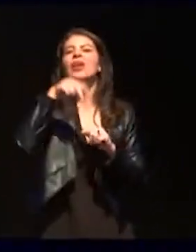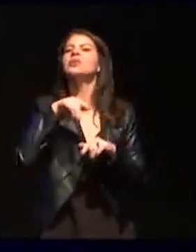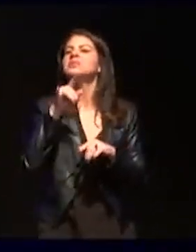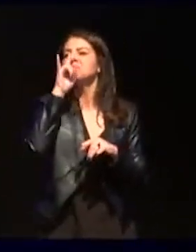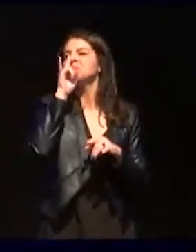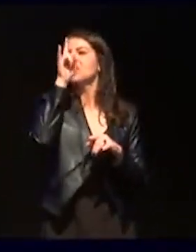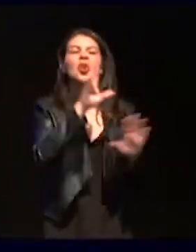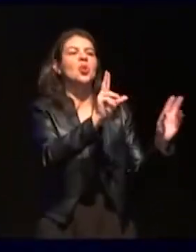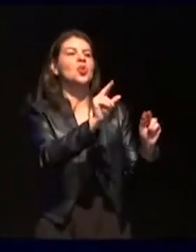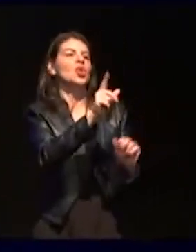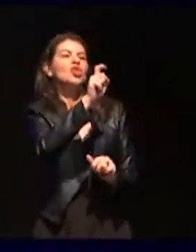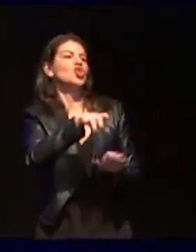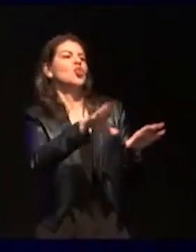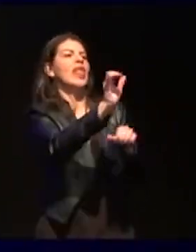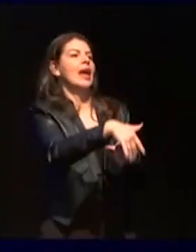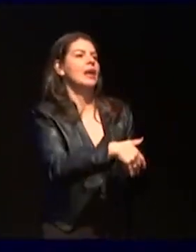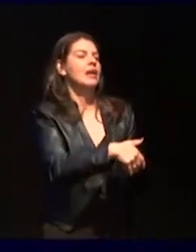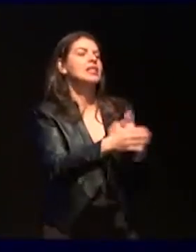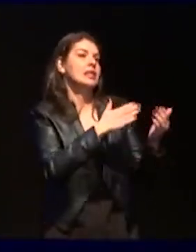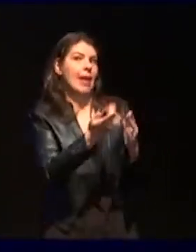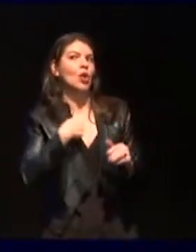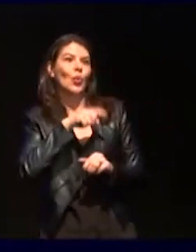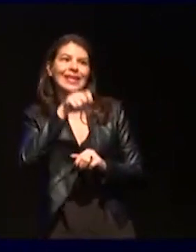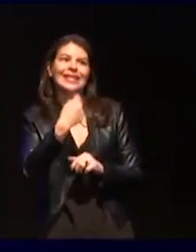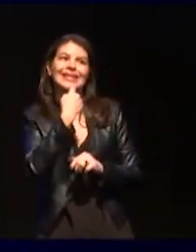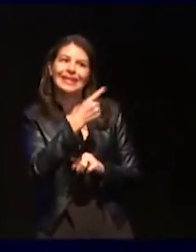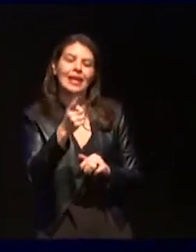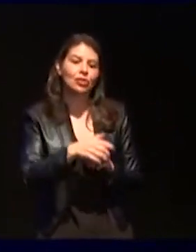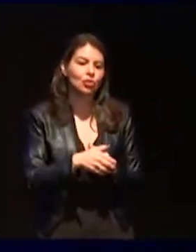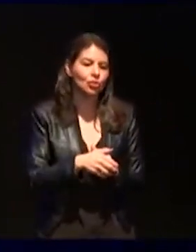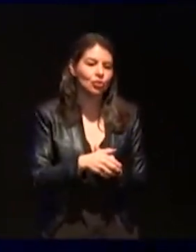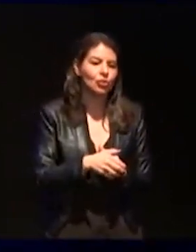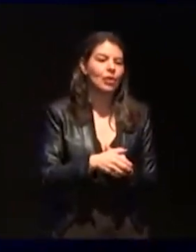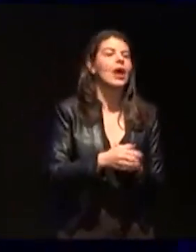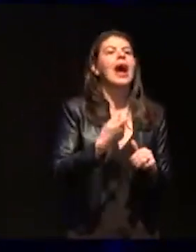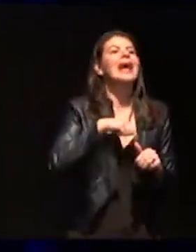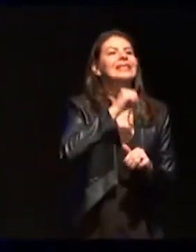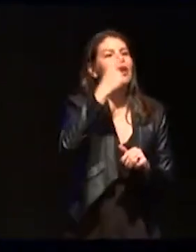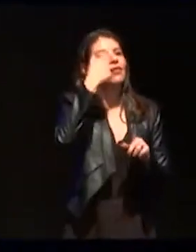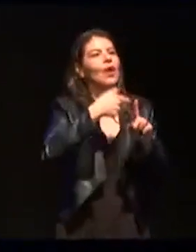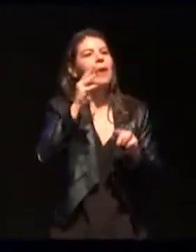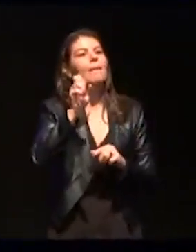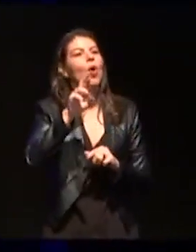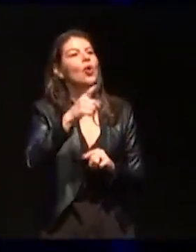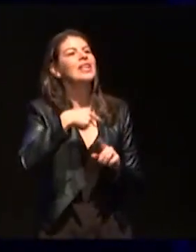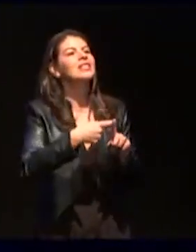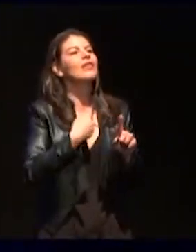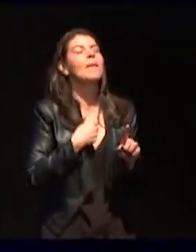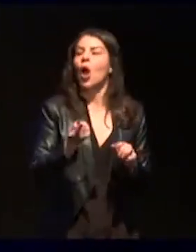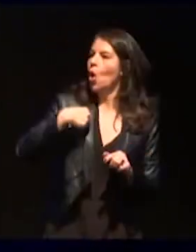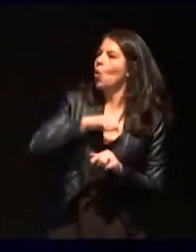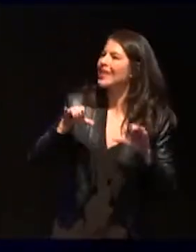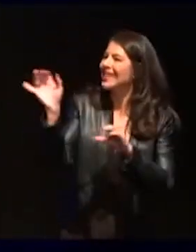and say, no, you shouldn't do that, even though we need to say, no, you shouldn't do that. It's not from a moral high ground. It's from, we